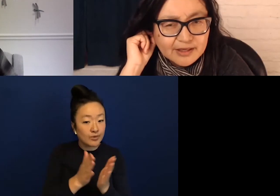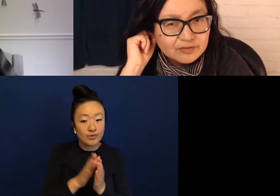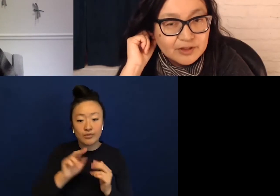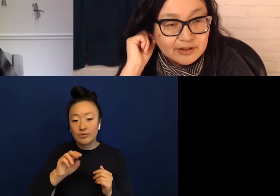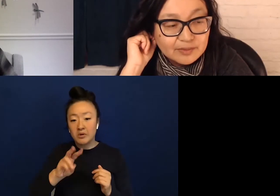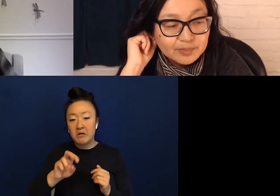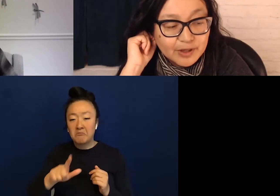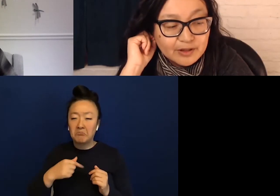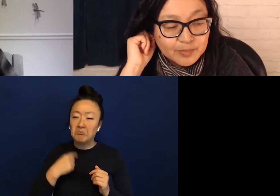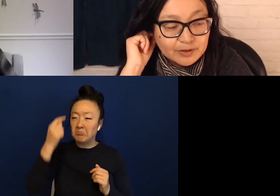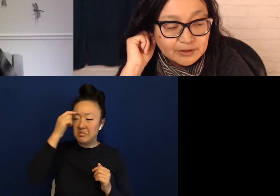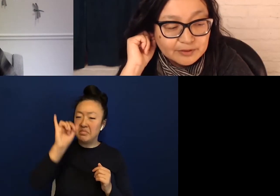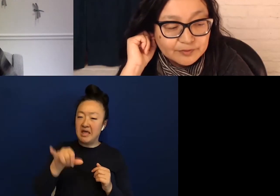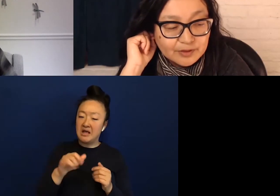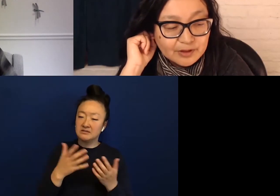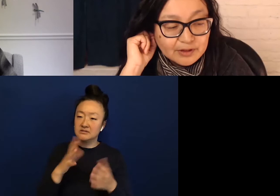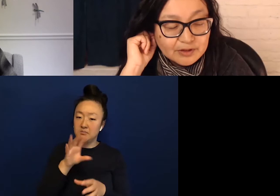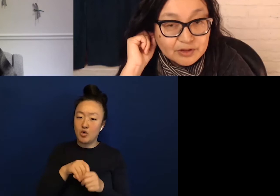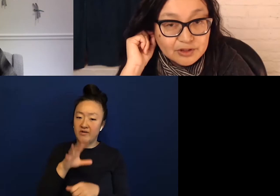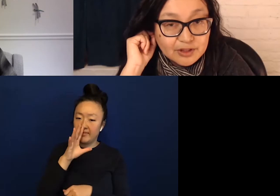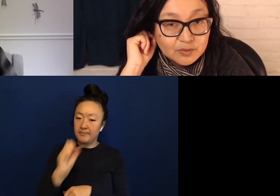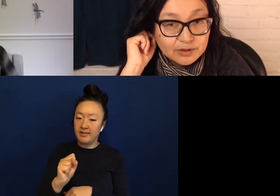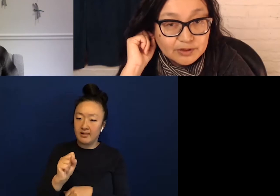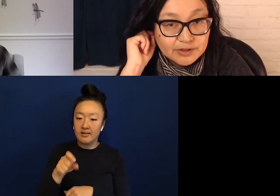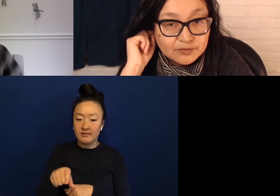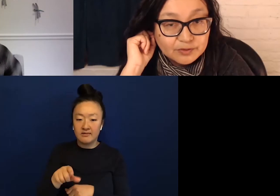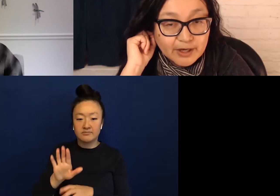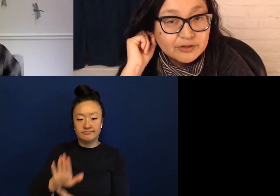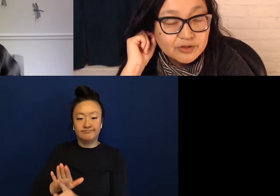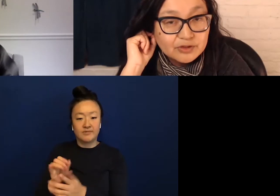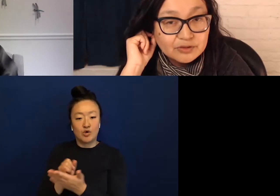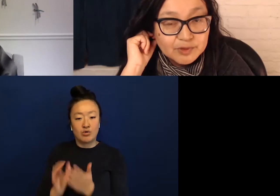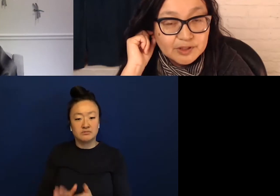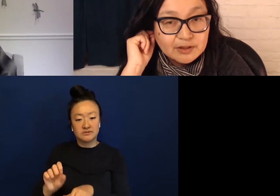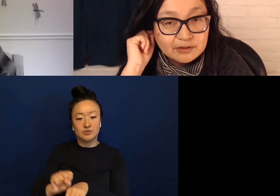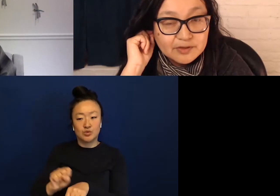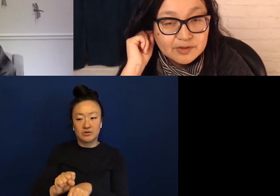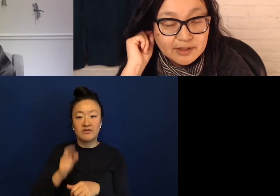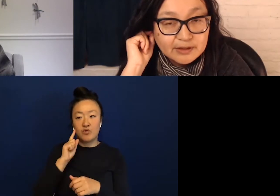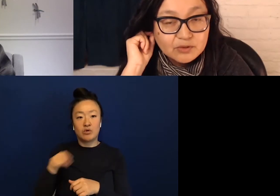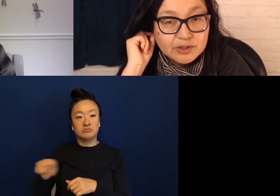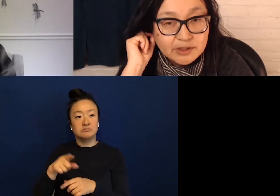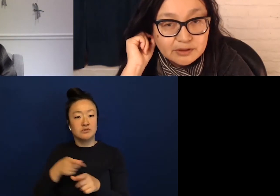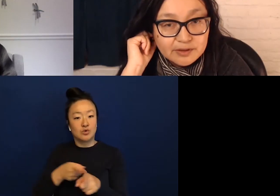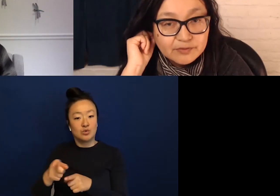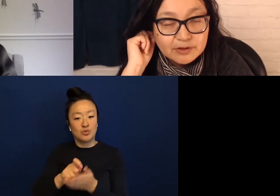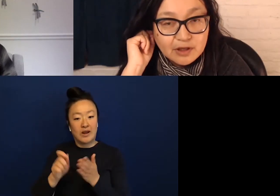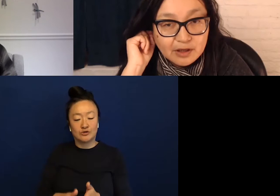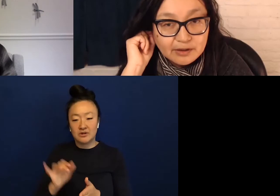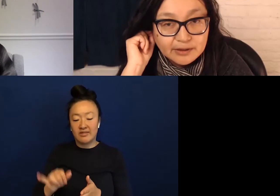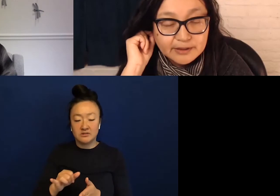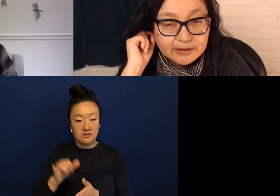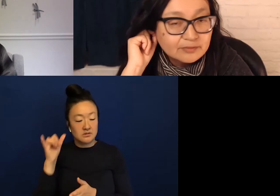think that's kind of what the part of the appeal of Touching Xie's work is for writers too, in particular, is this like ordeal, this